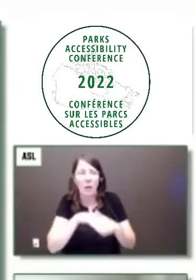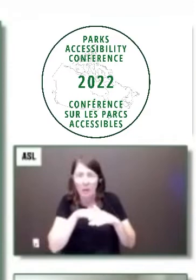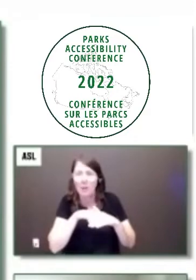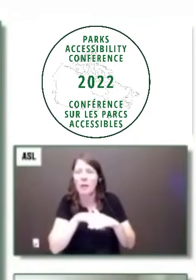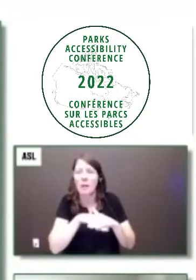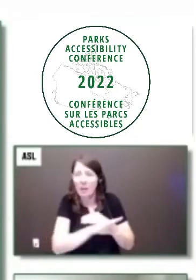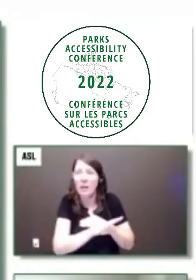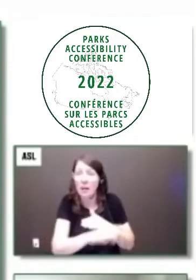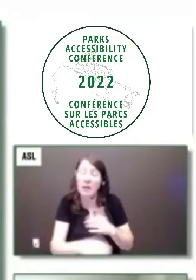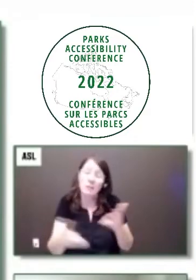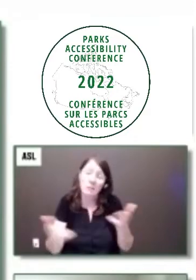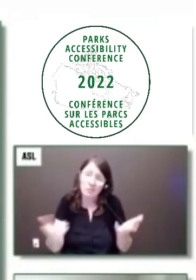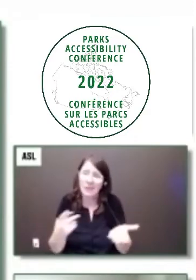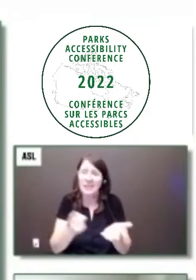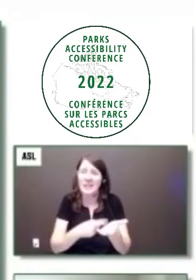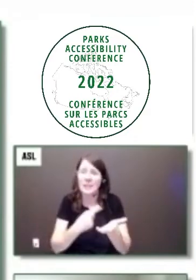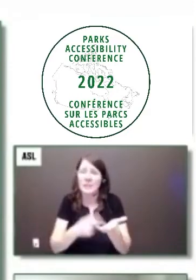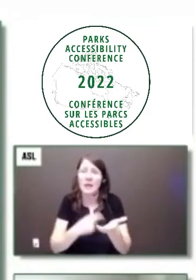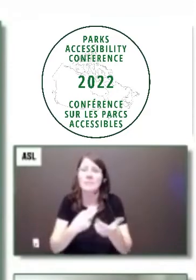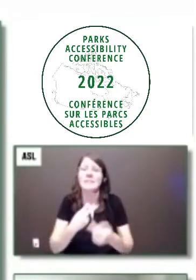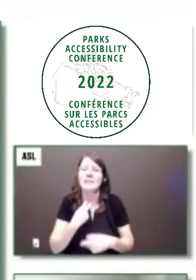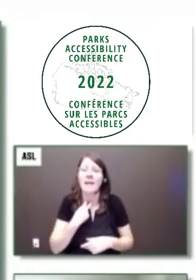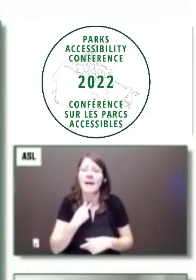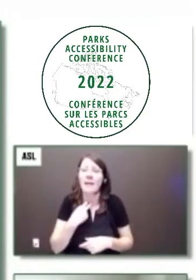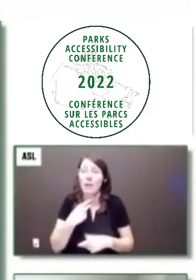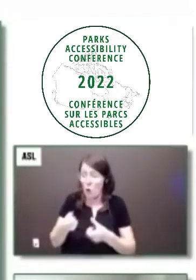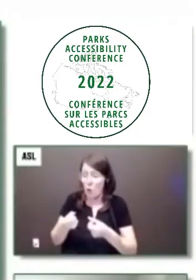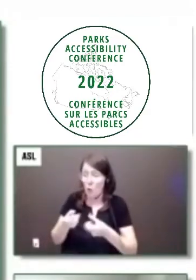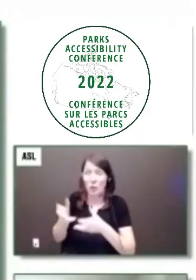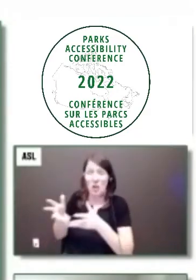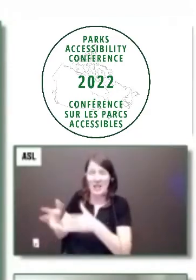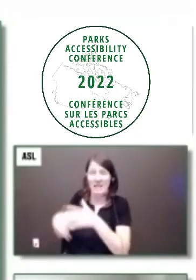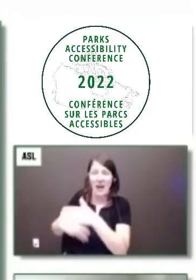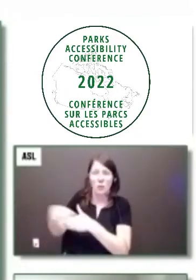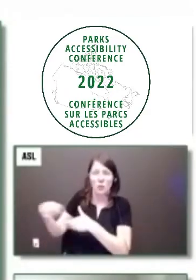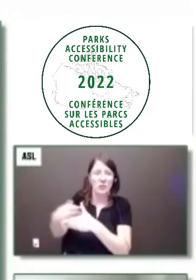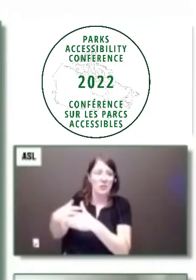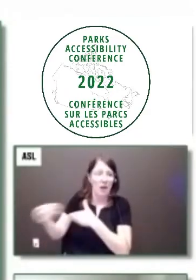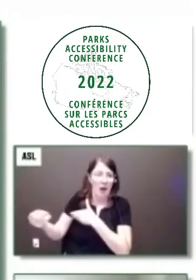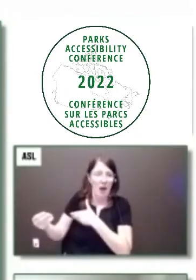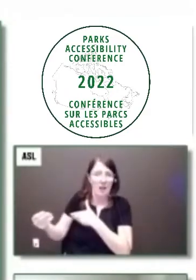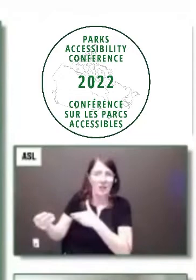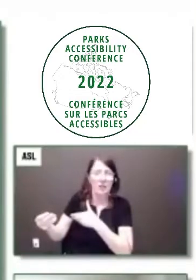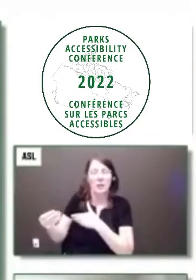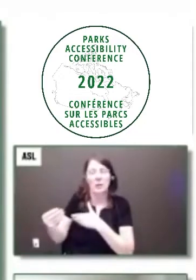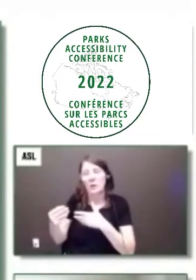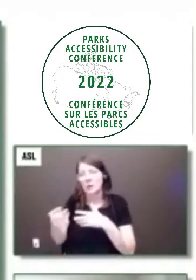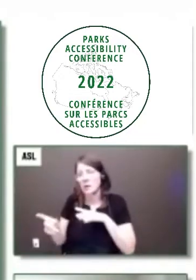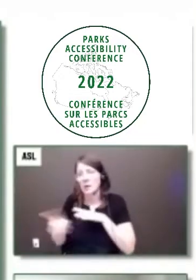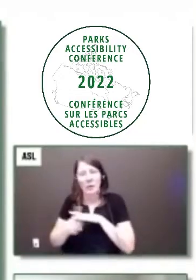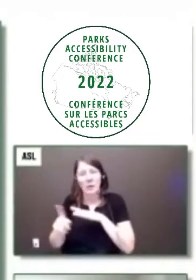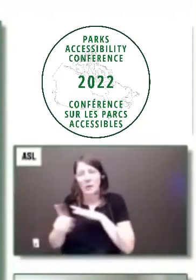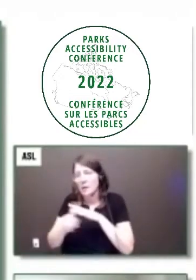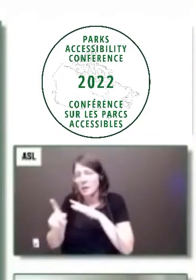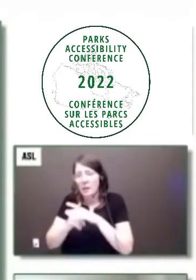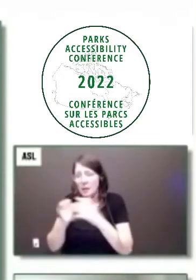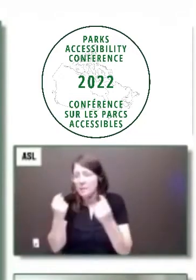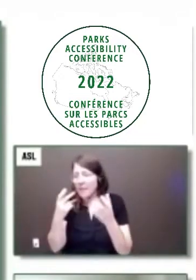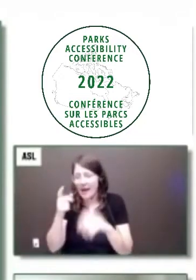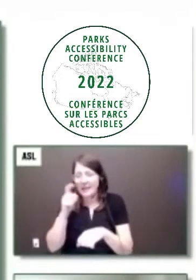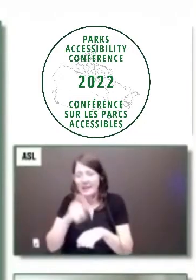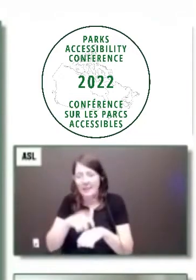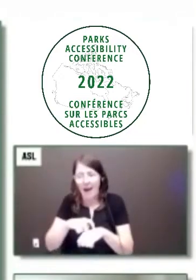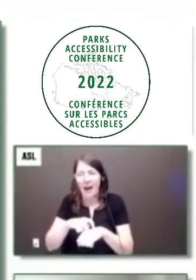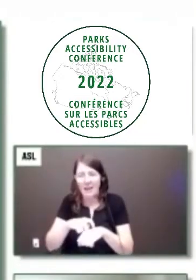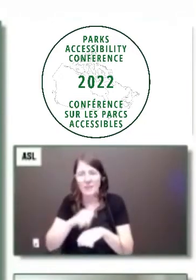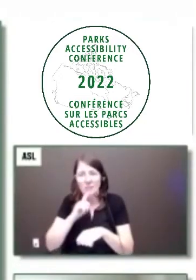to leave wheelchairs outside the washroom or stall. I've encountered this problem so many times, and it makes life very difficult. The image shows